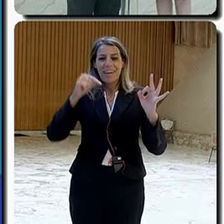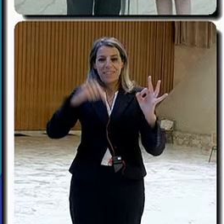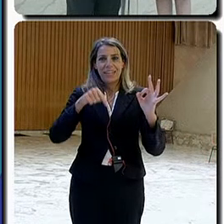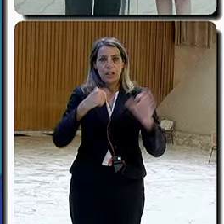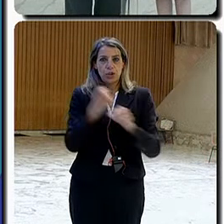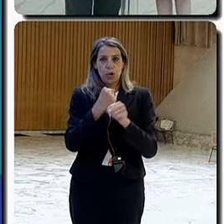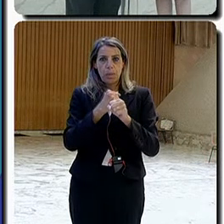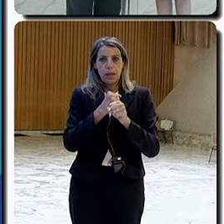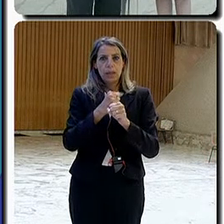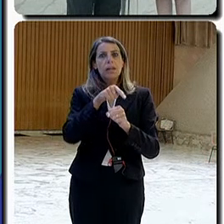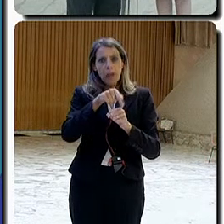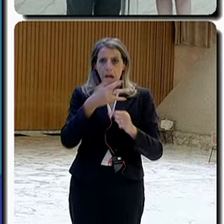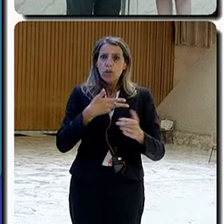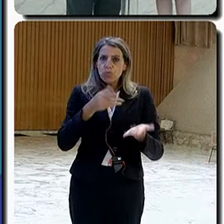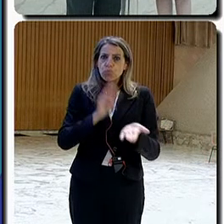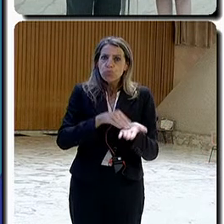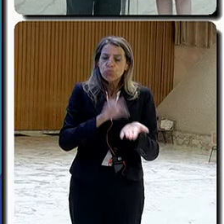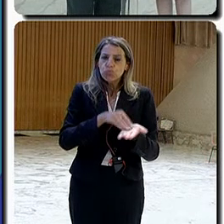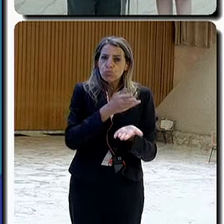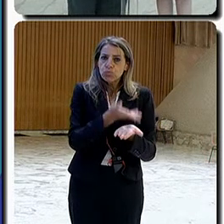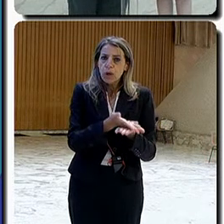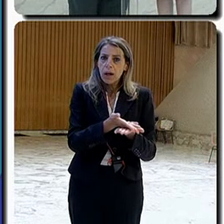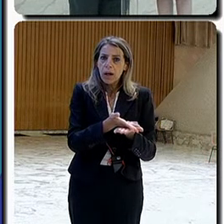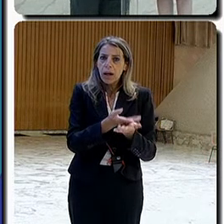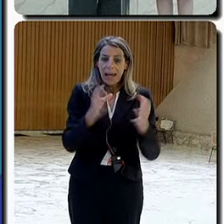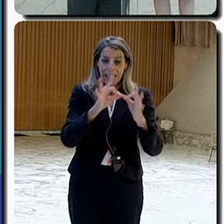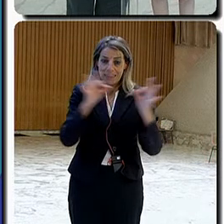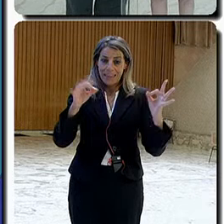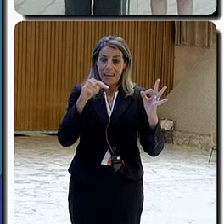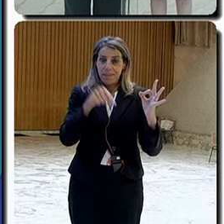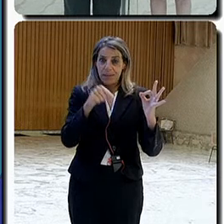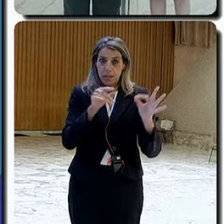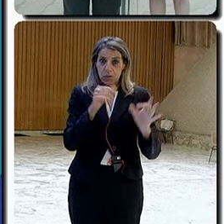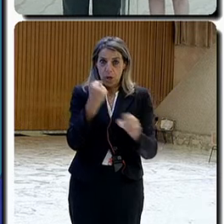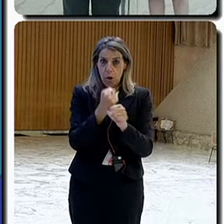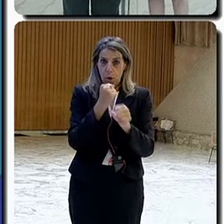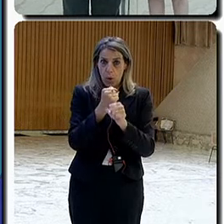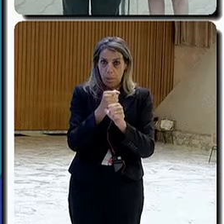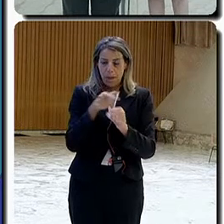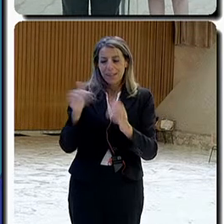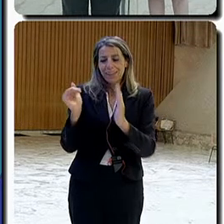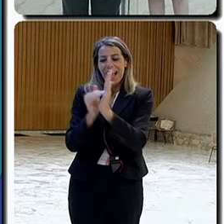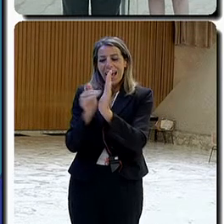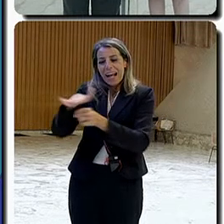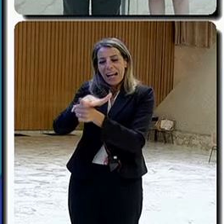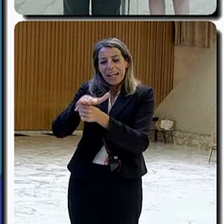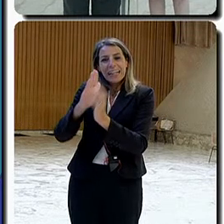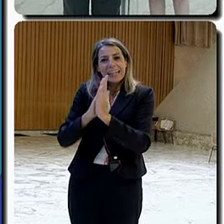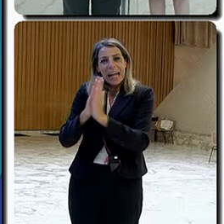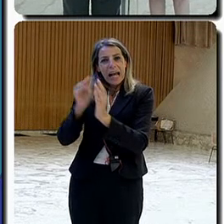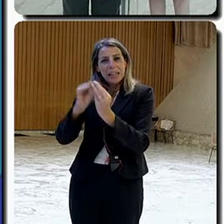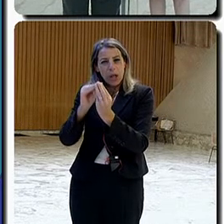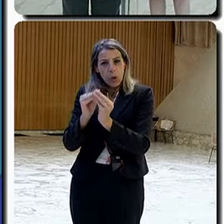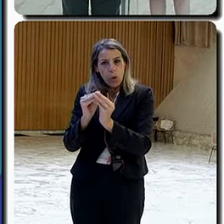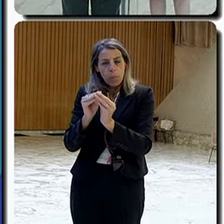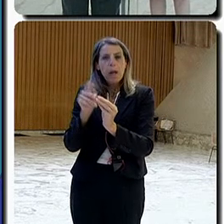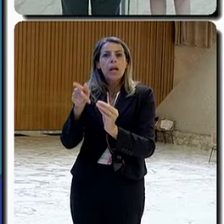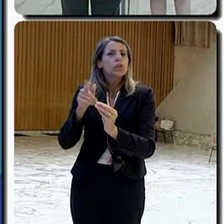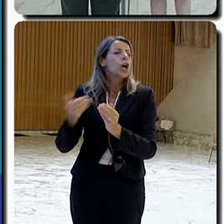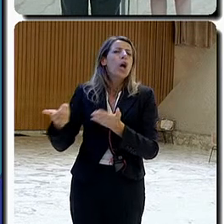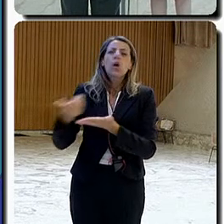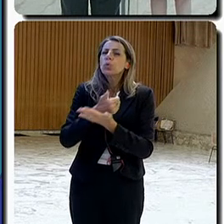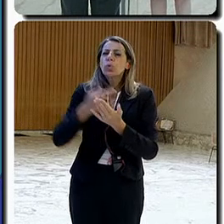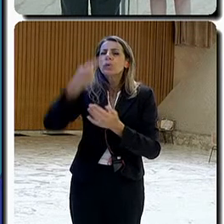We believe this working definition is appropriately inclusive to all types of Catholic